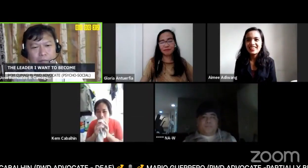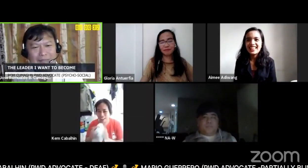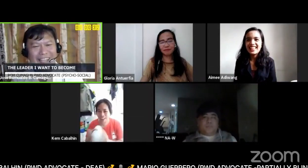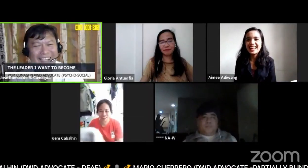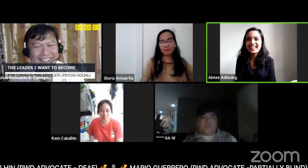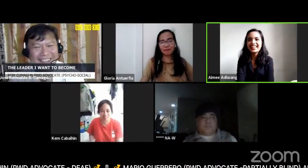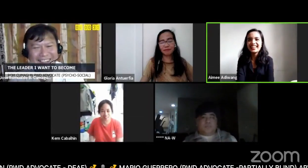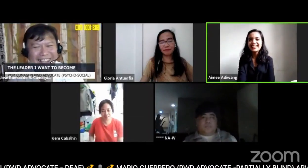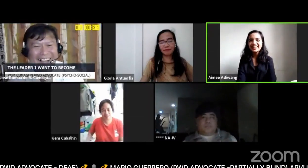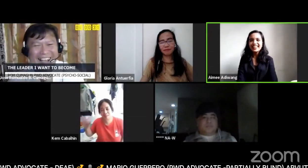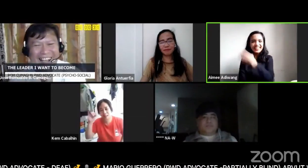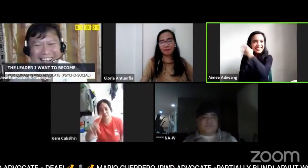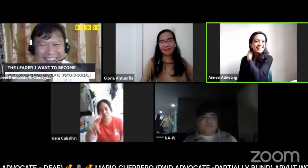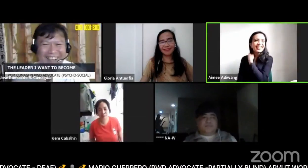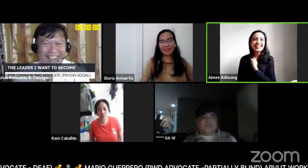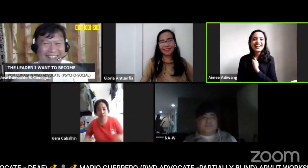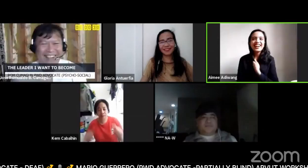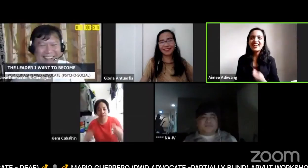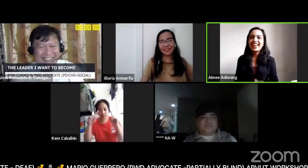Wait lang.